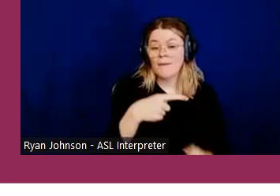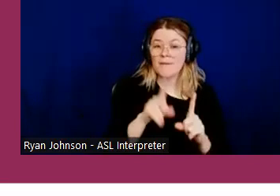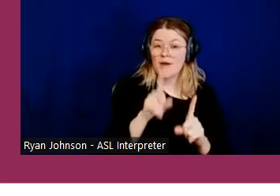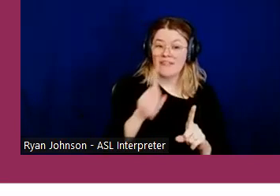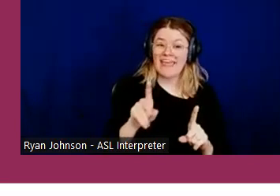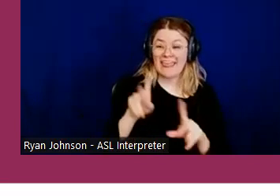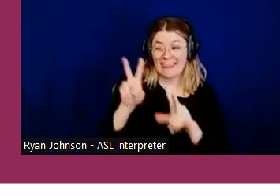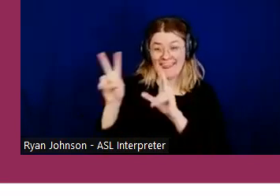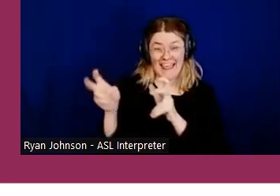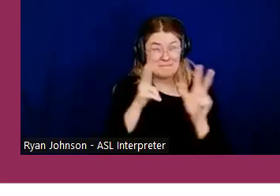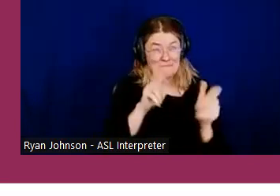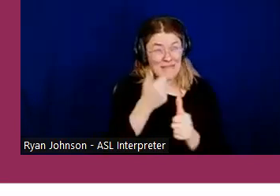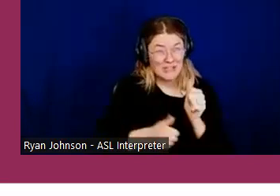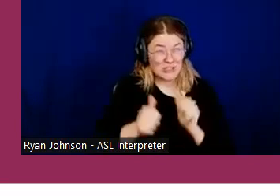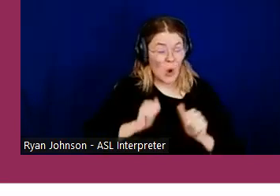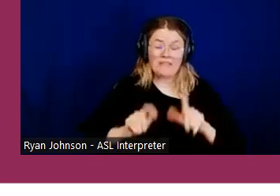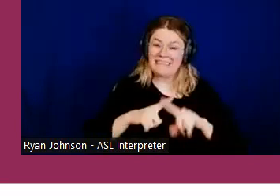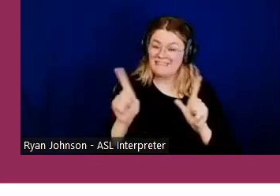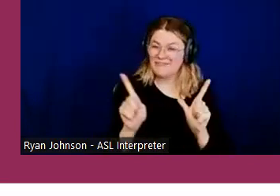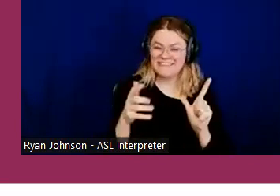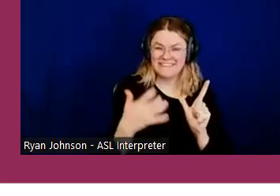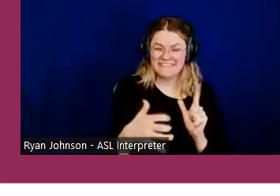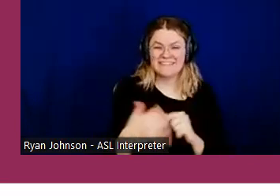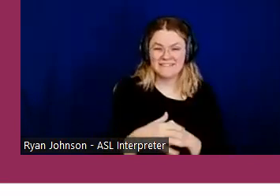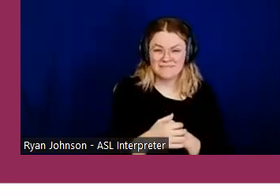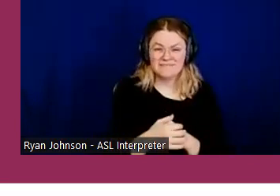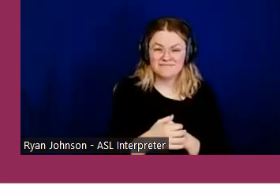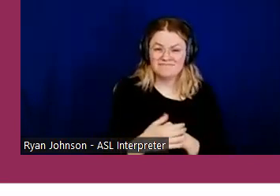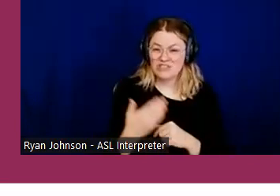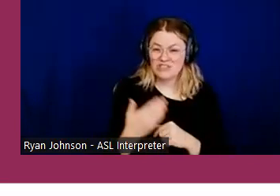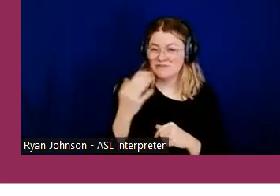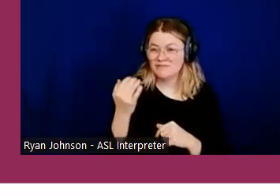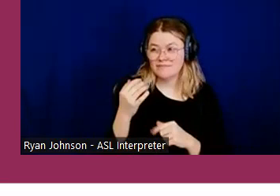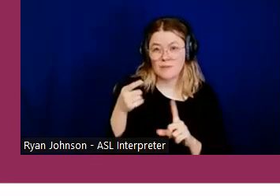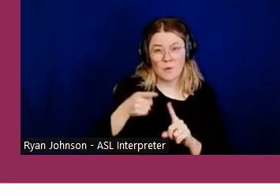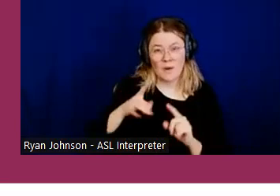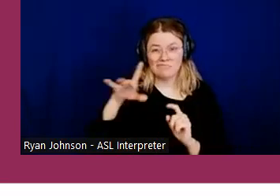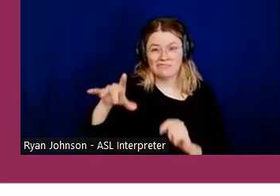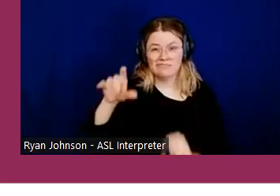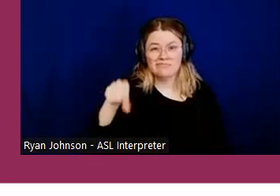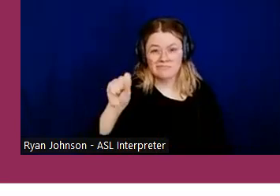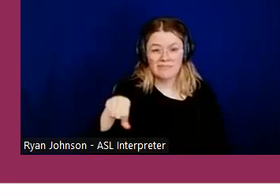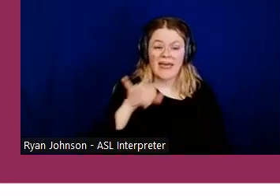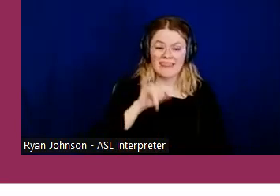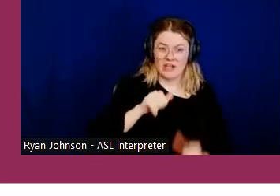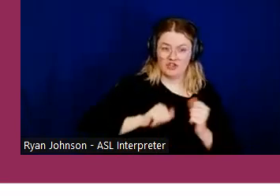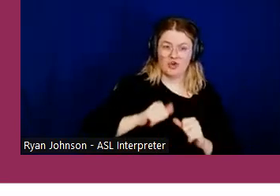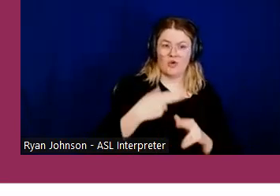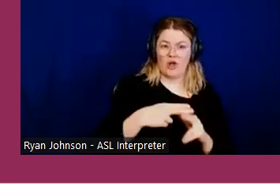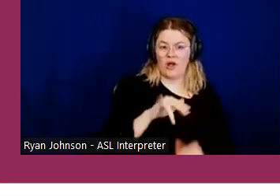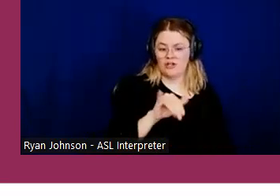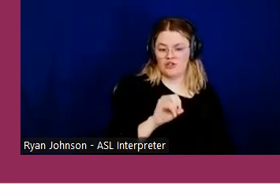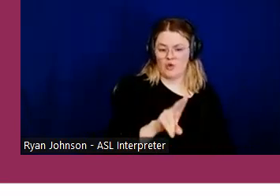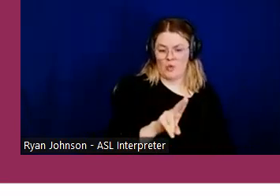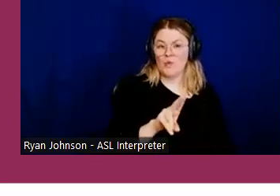very different. And so I'm glad you brought that up because we talked about you a couple slides ago, and now we're talking